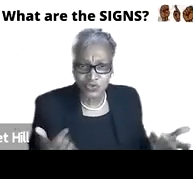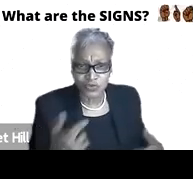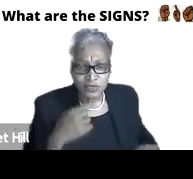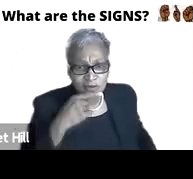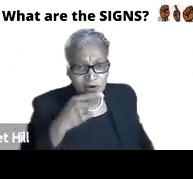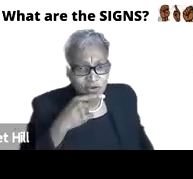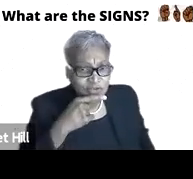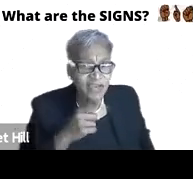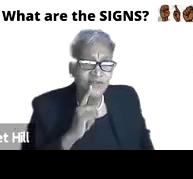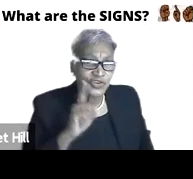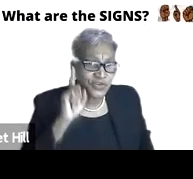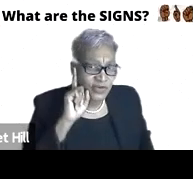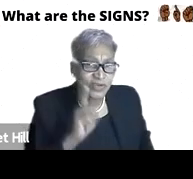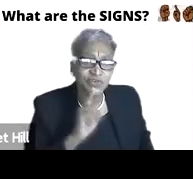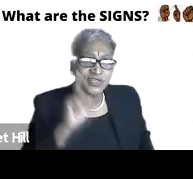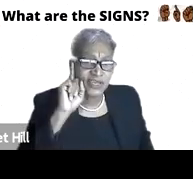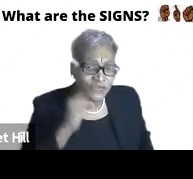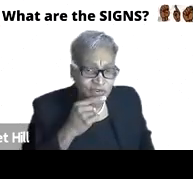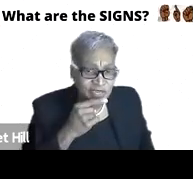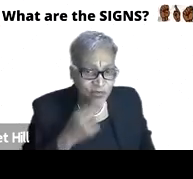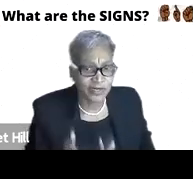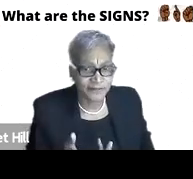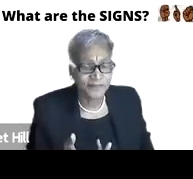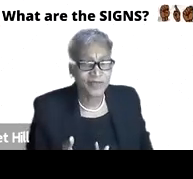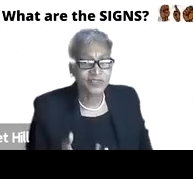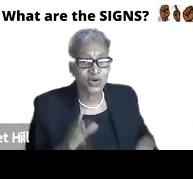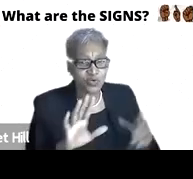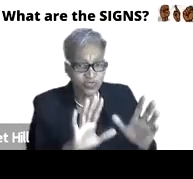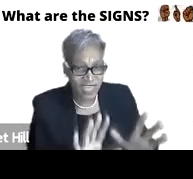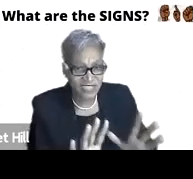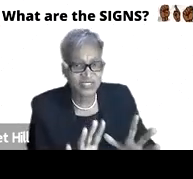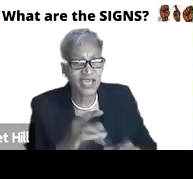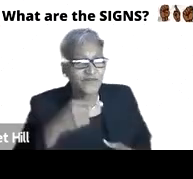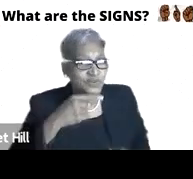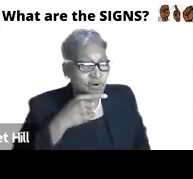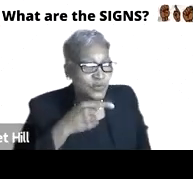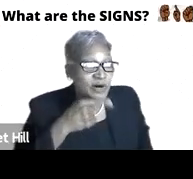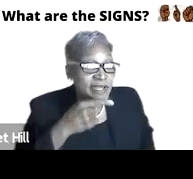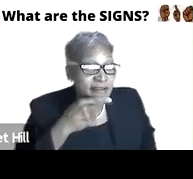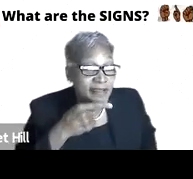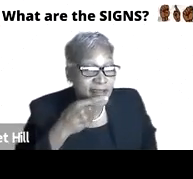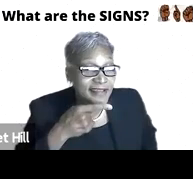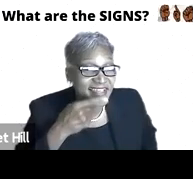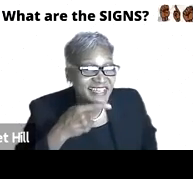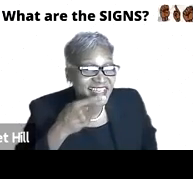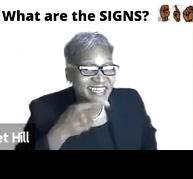Which are you? You know, are you deaf or are you hearing? Are you deaf or are you hearing? So that's the sign for what?